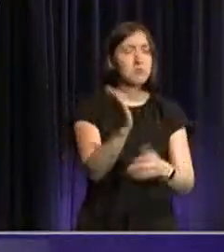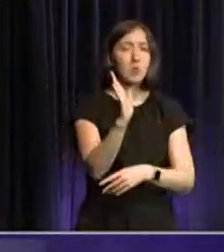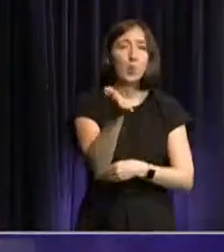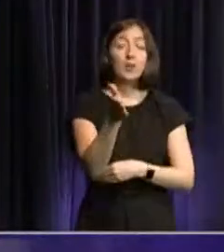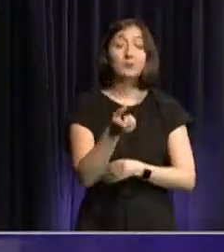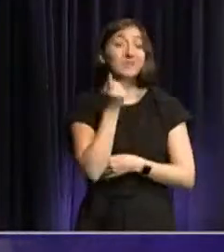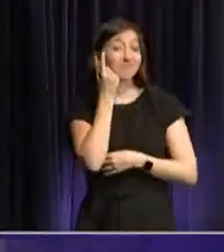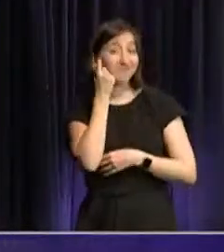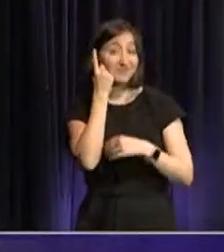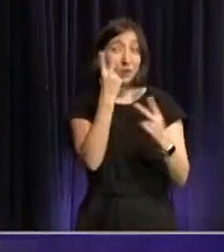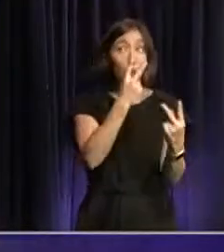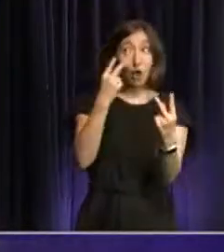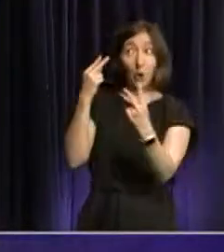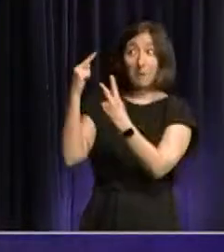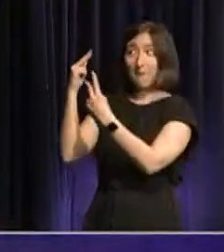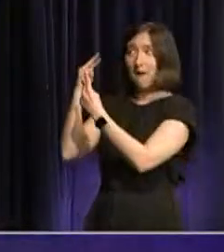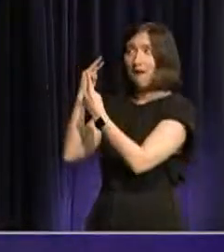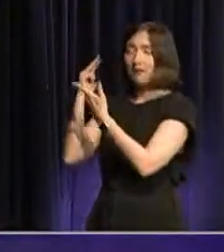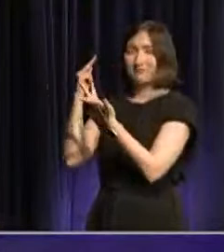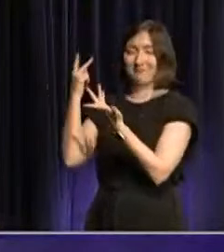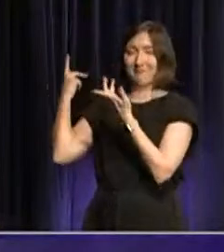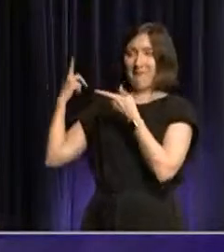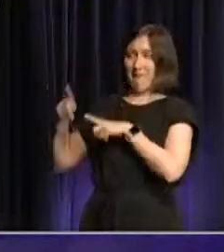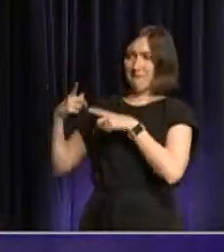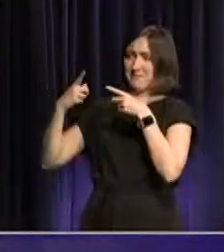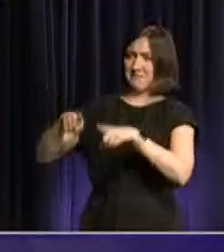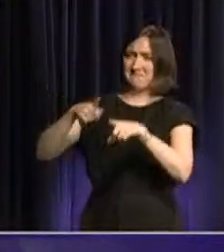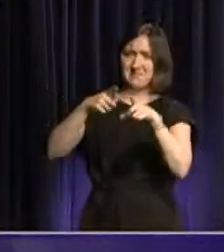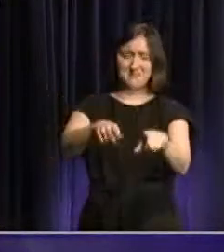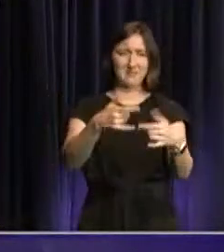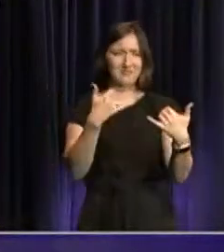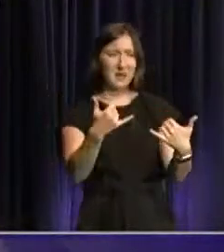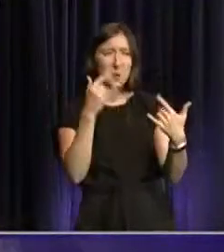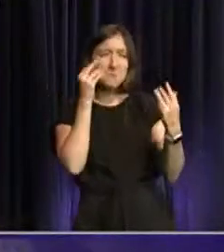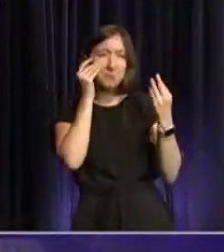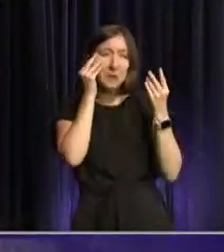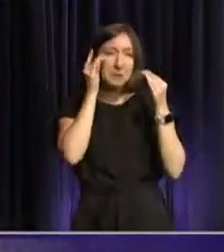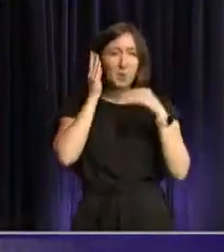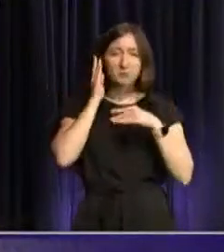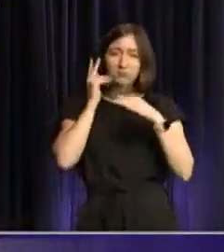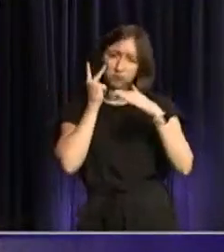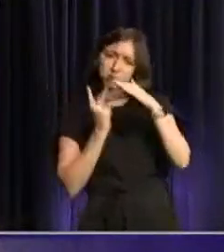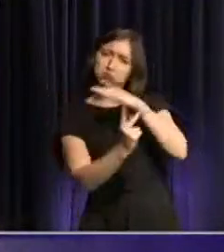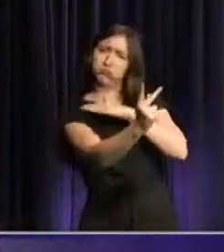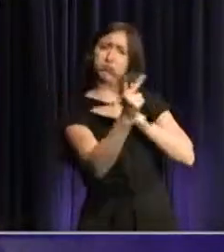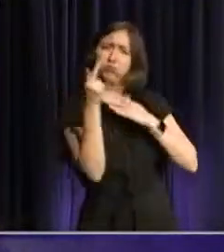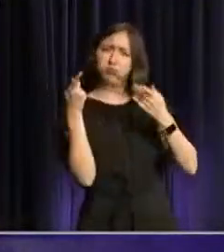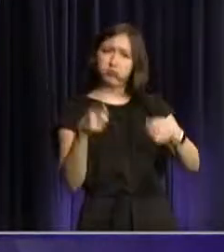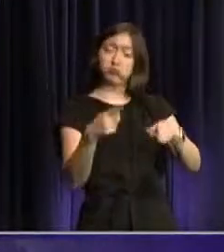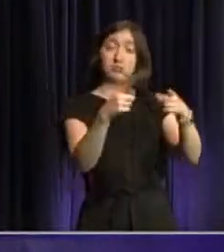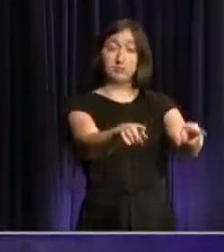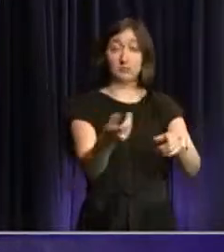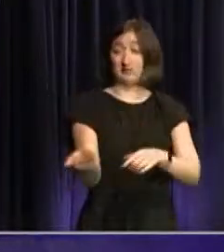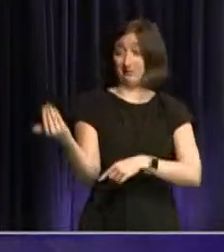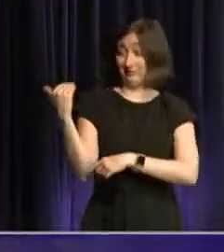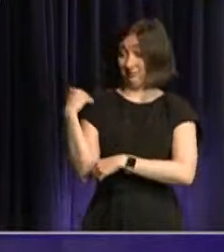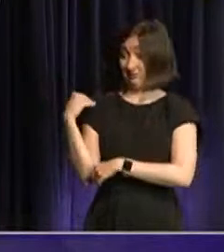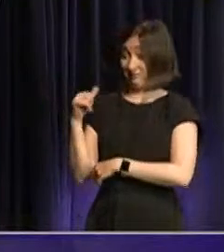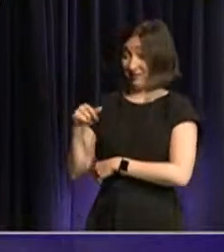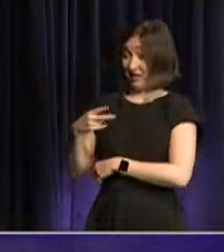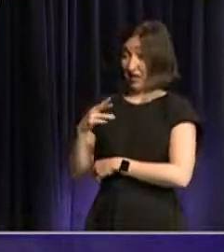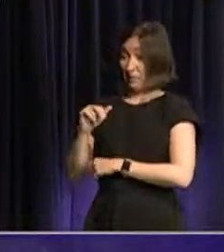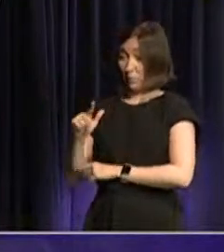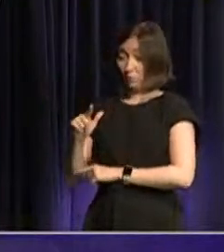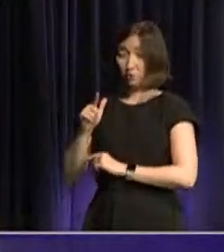where we're headed and what will happen. I was looking back on April 29th. We only had 55 people in the